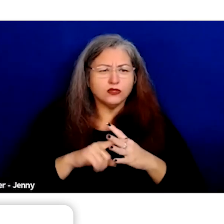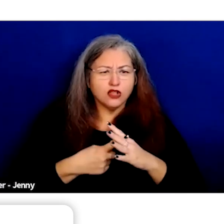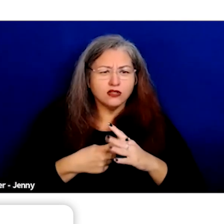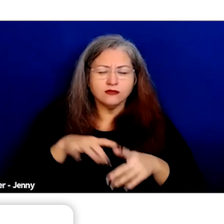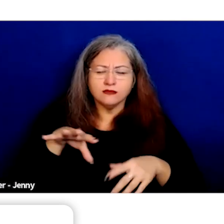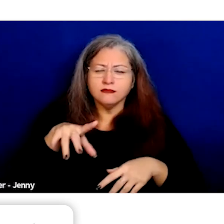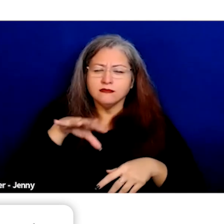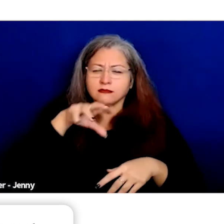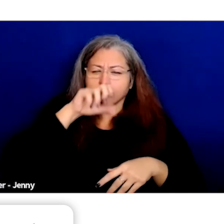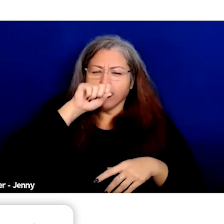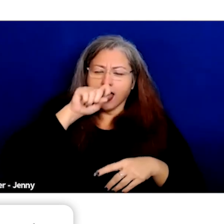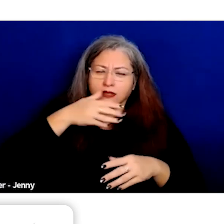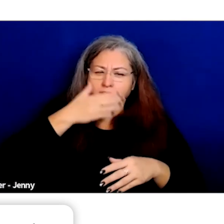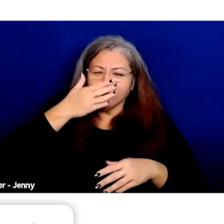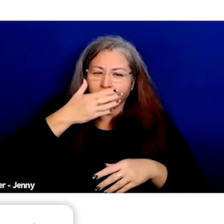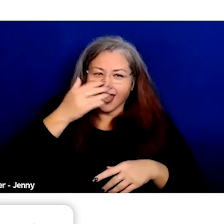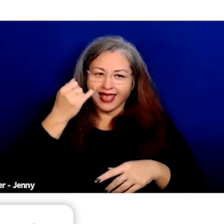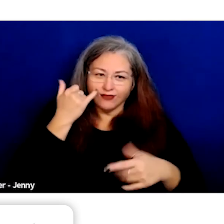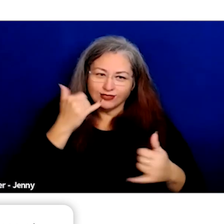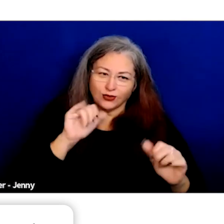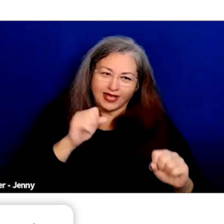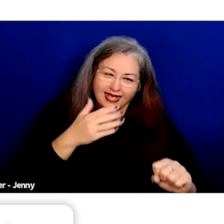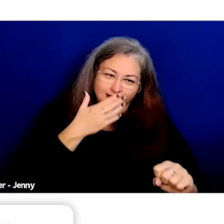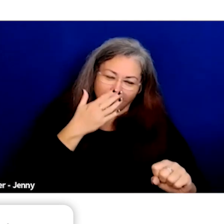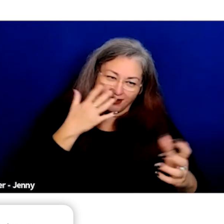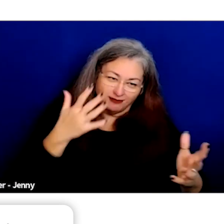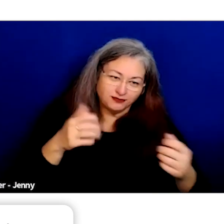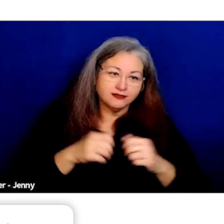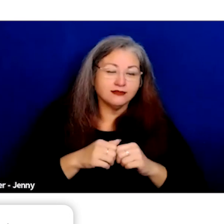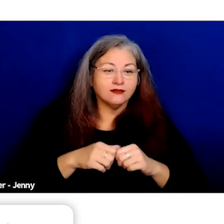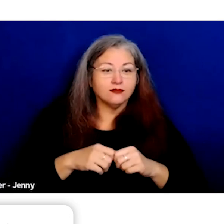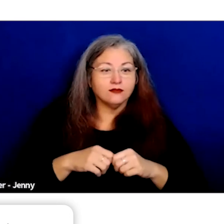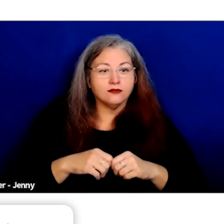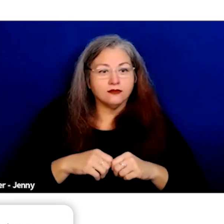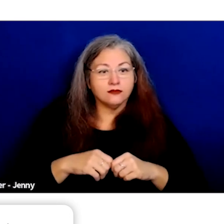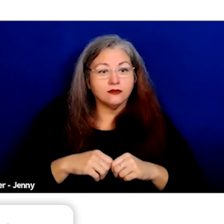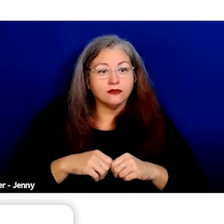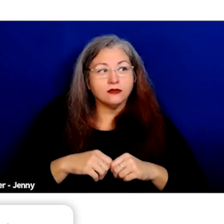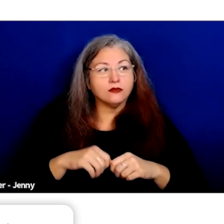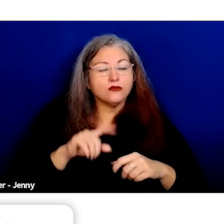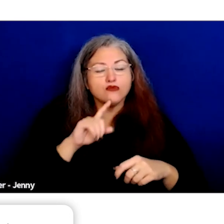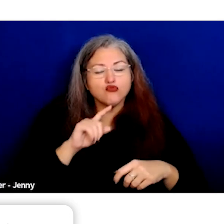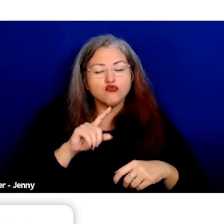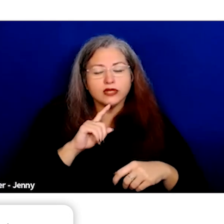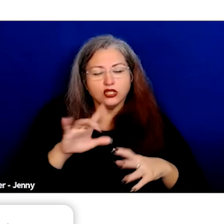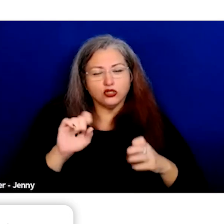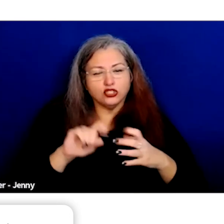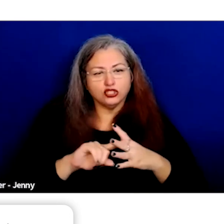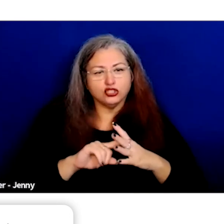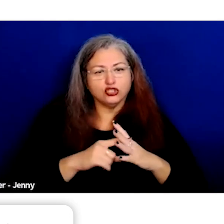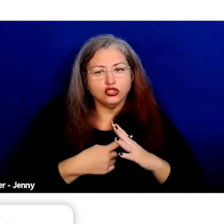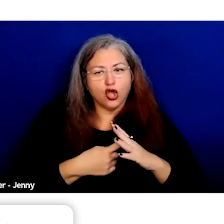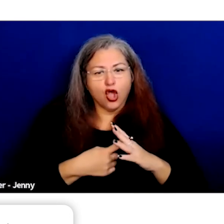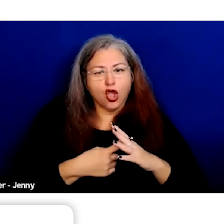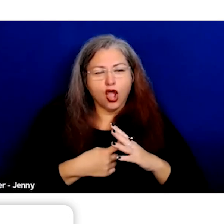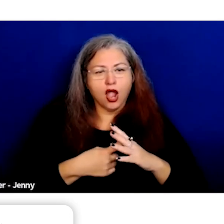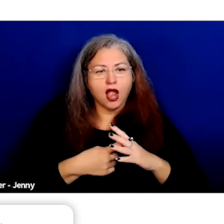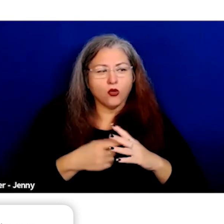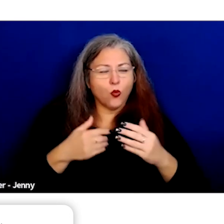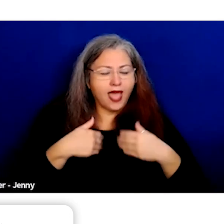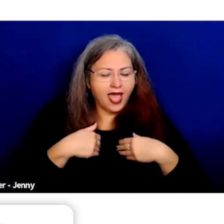smell the smells if you still have the sense of smell, right? But really start to have